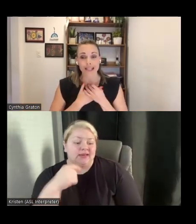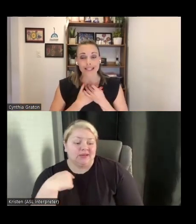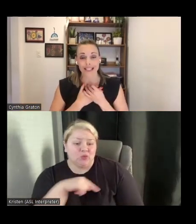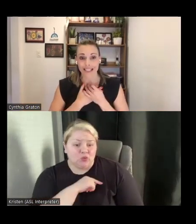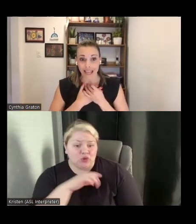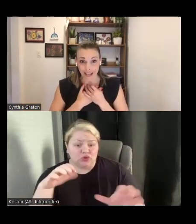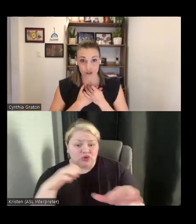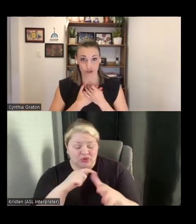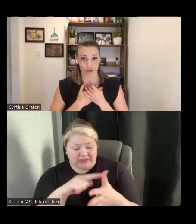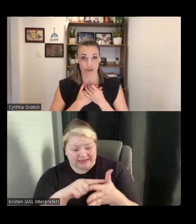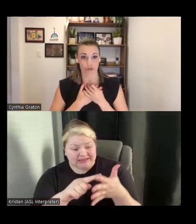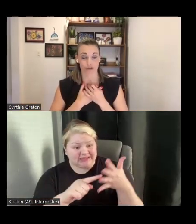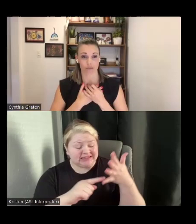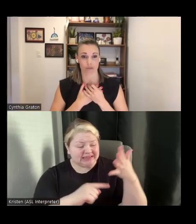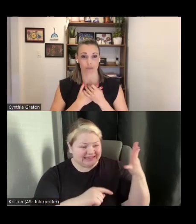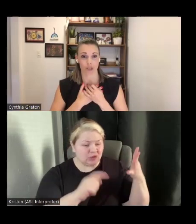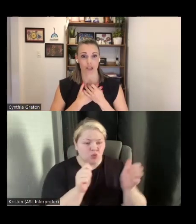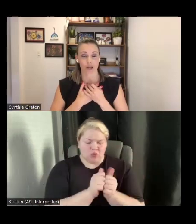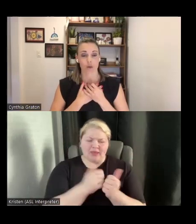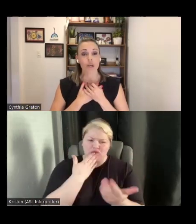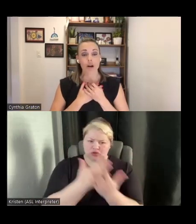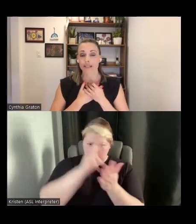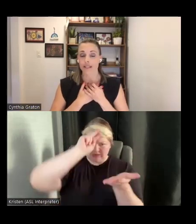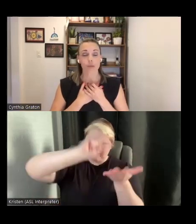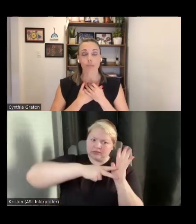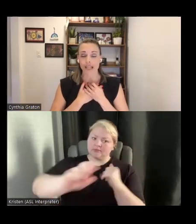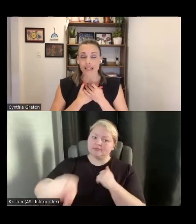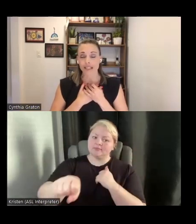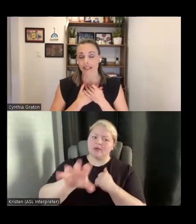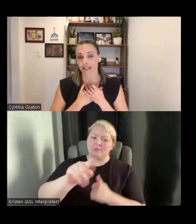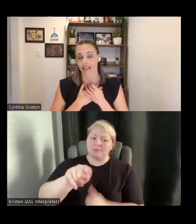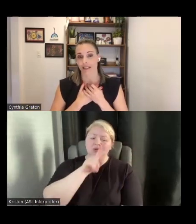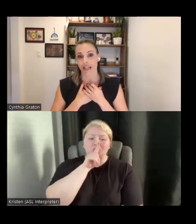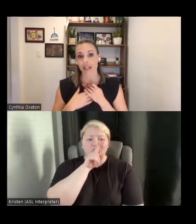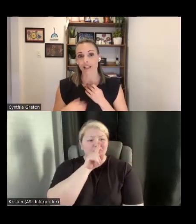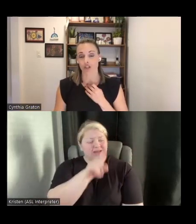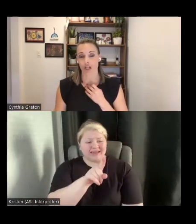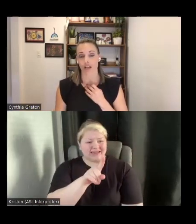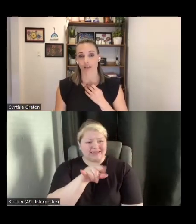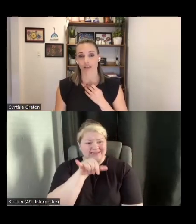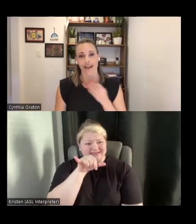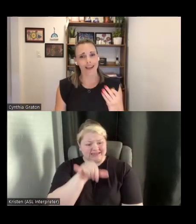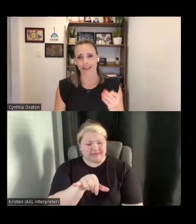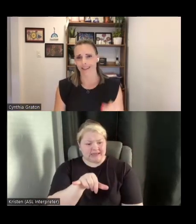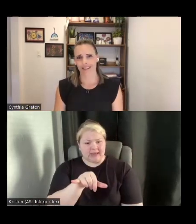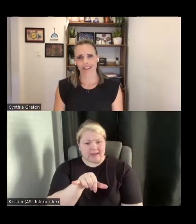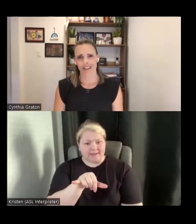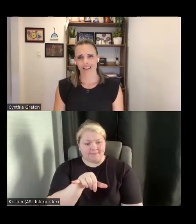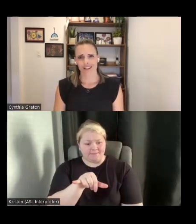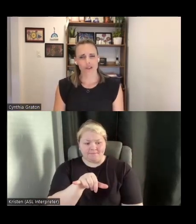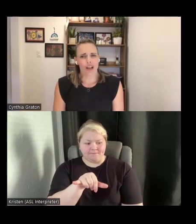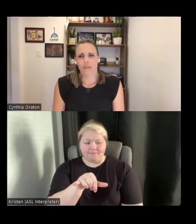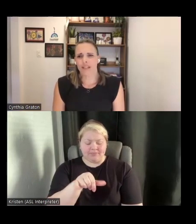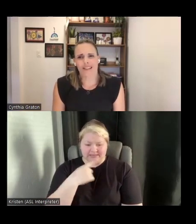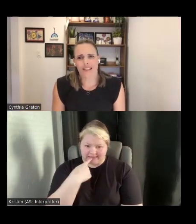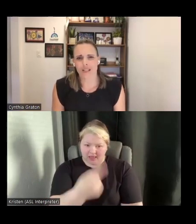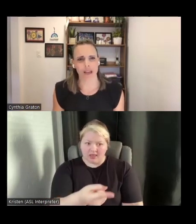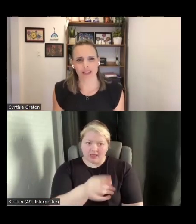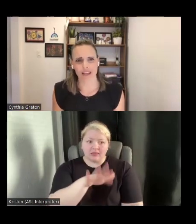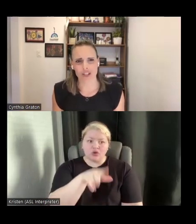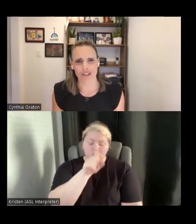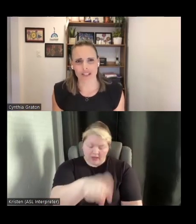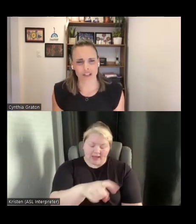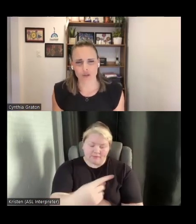the best intentions, we are still basically telling Jake, hey, you got to meet